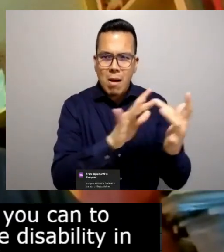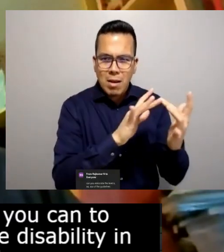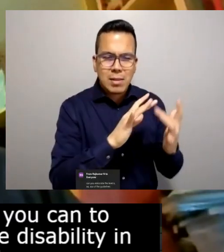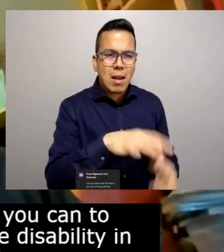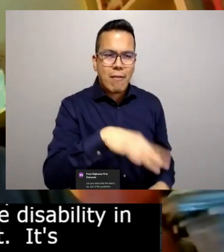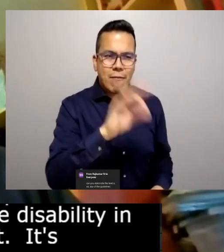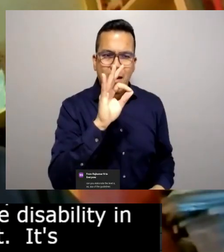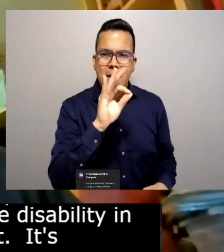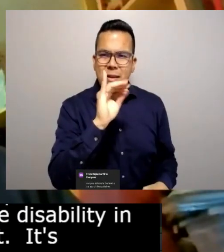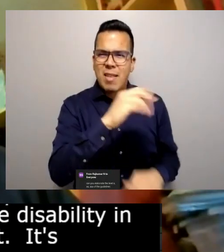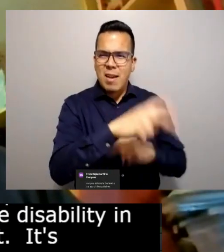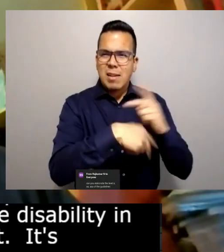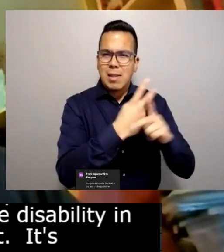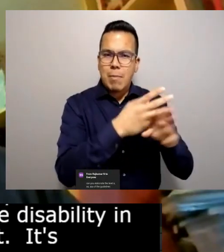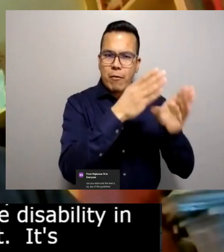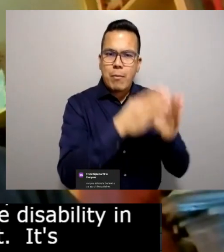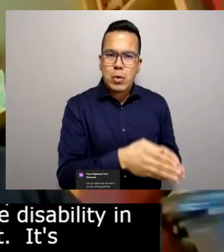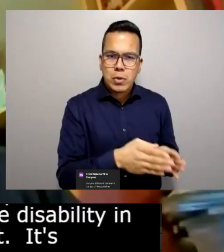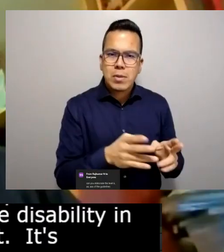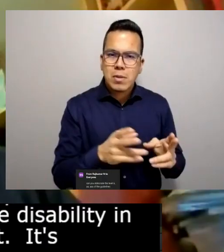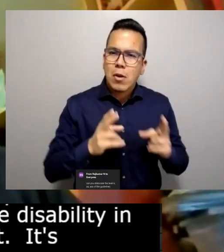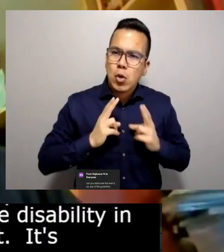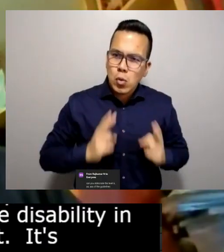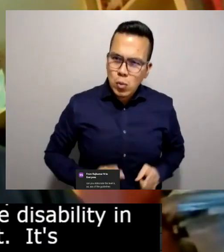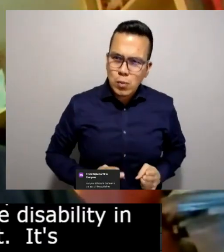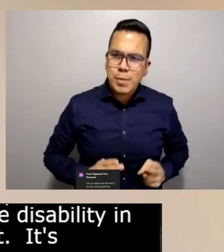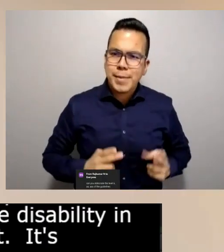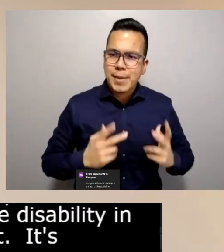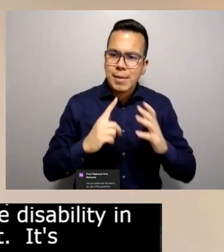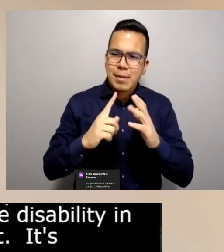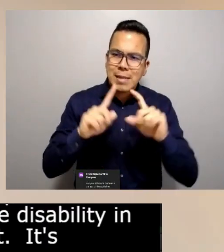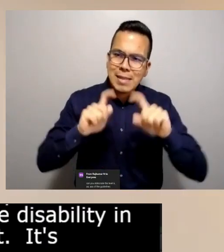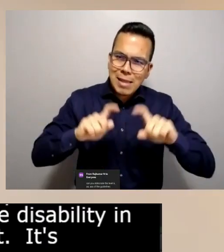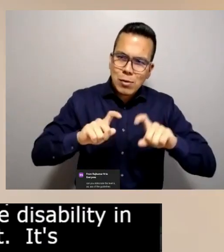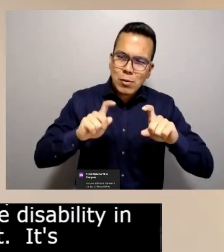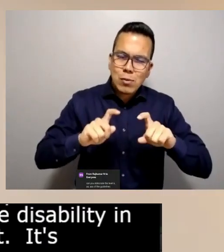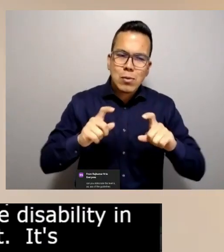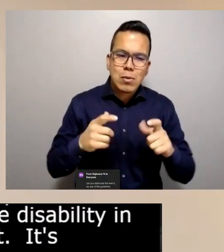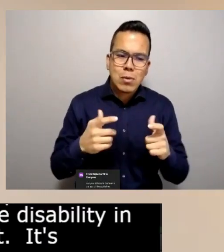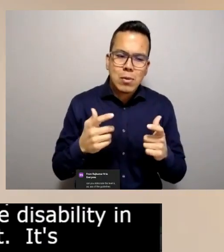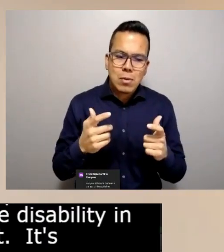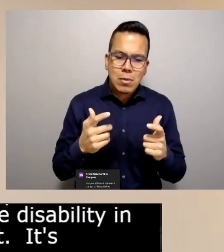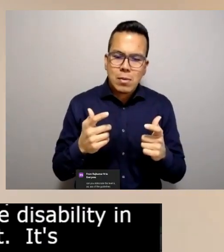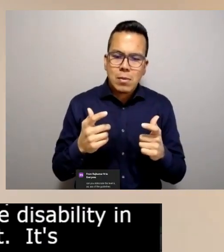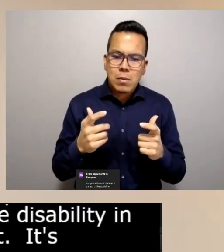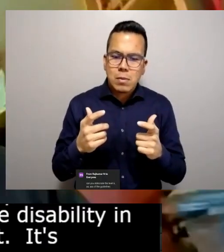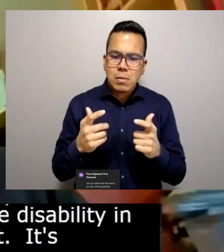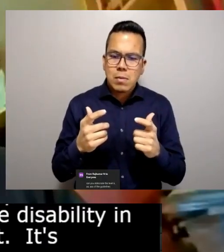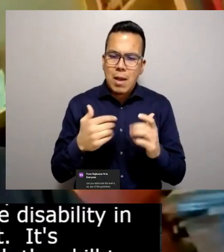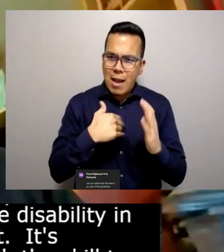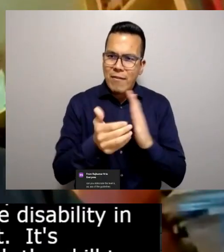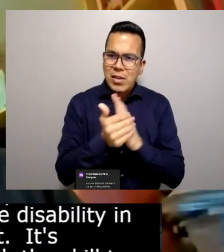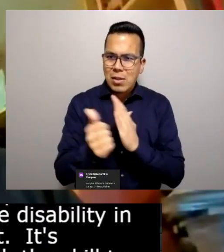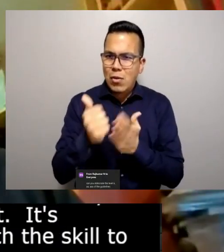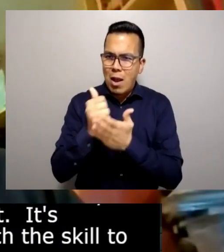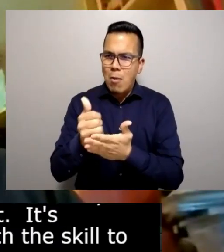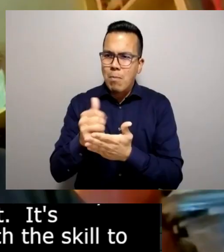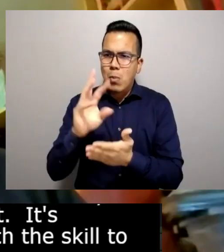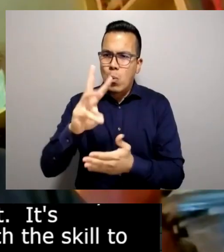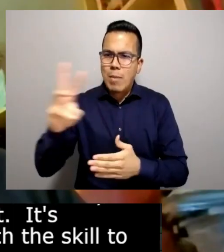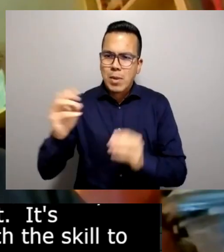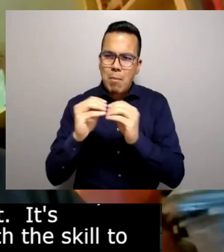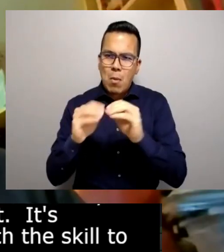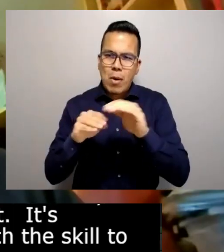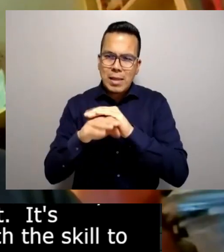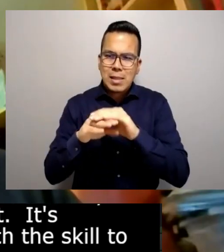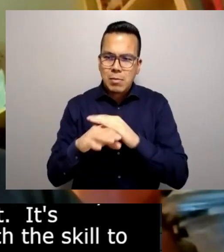uh, human testers with the skill to help you with that. So those just a few things there,